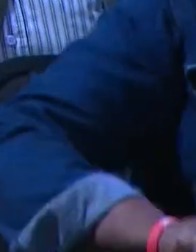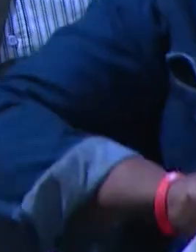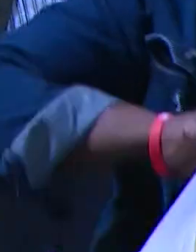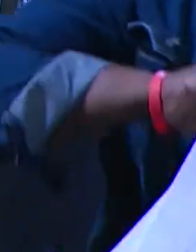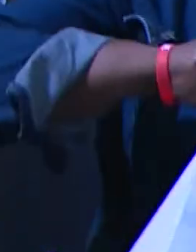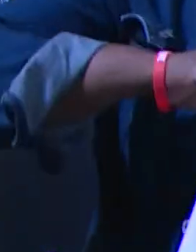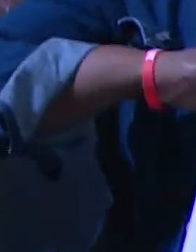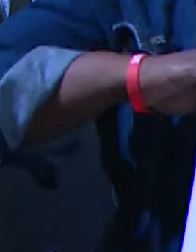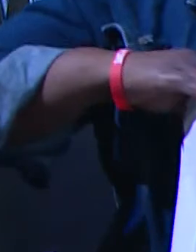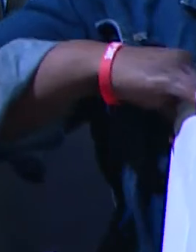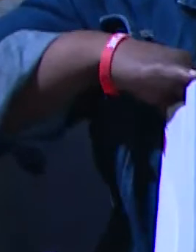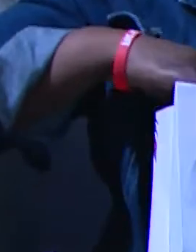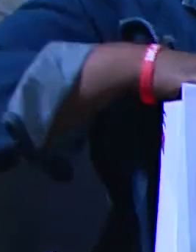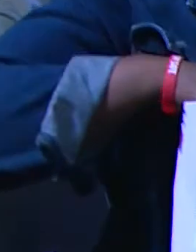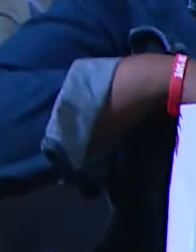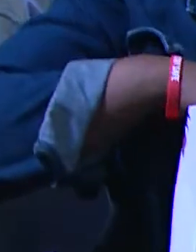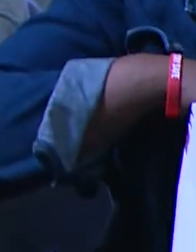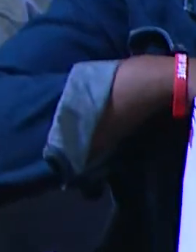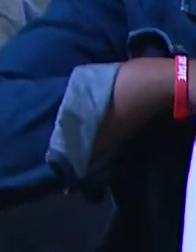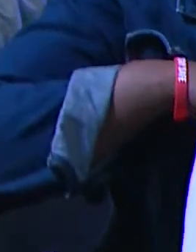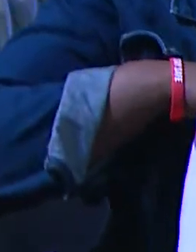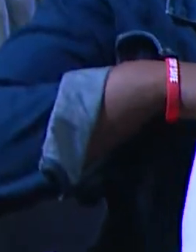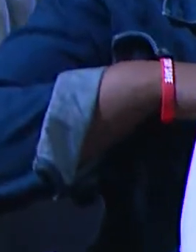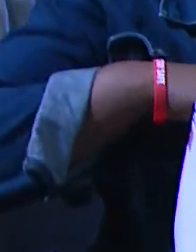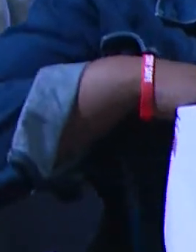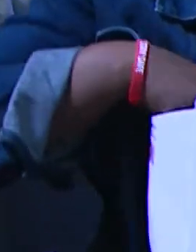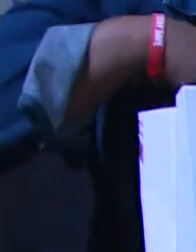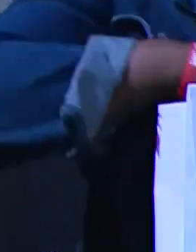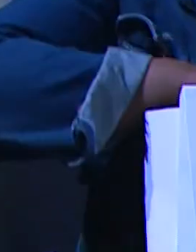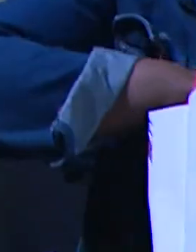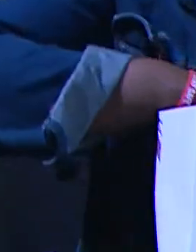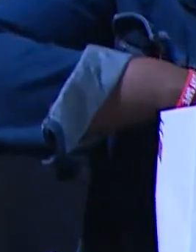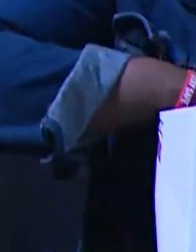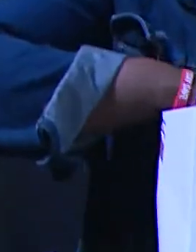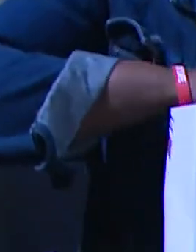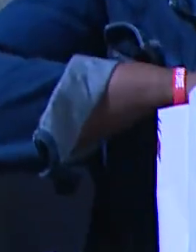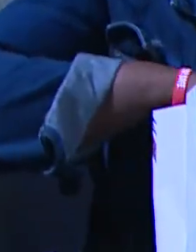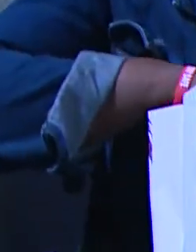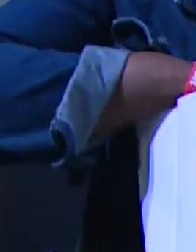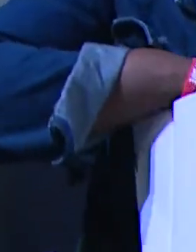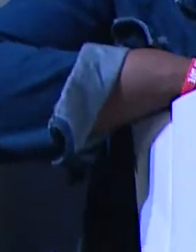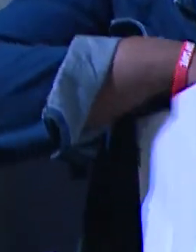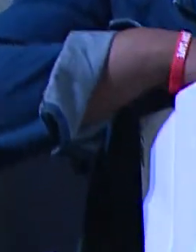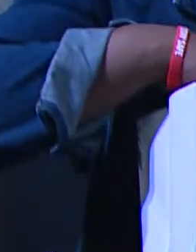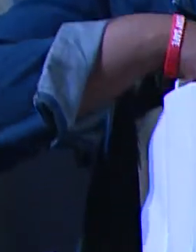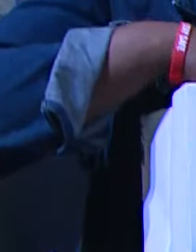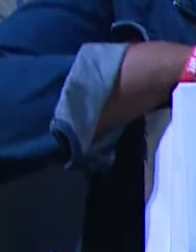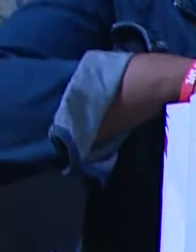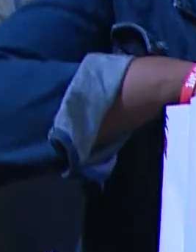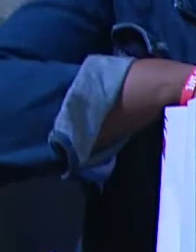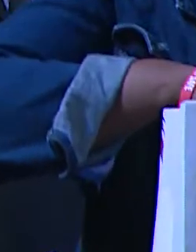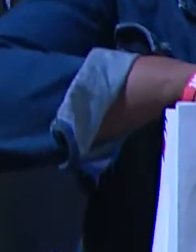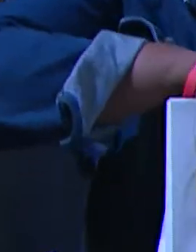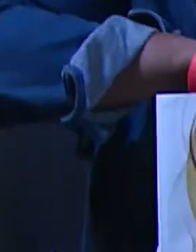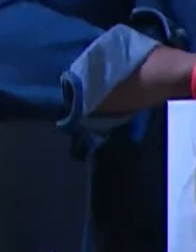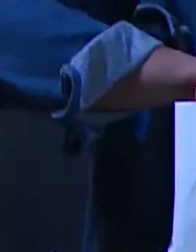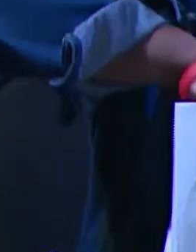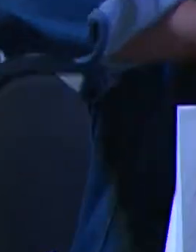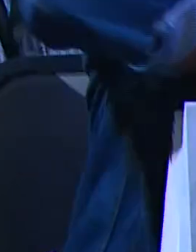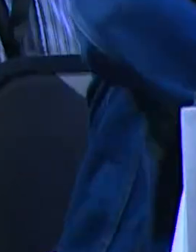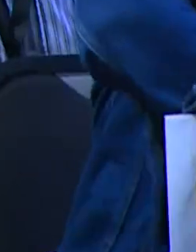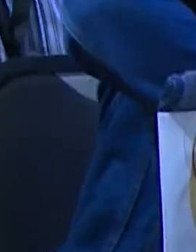that he is going to be processing some of these issues that we have identified, and we will also be taking forward what it is that you have